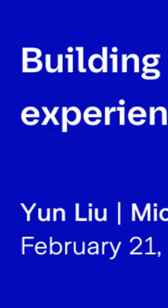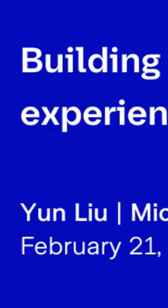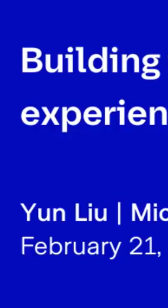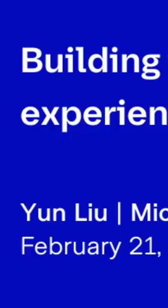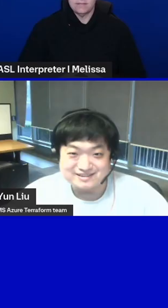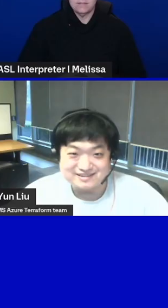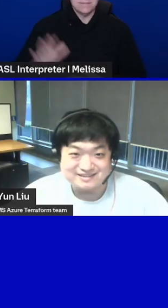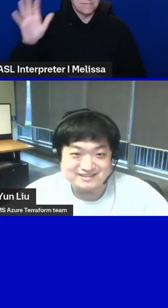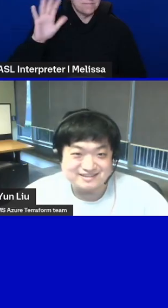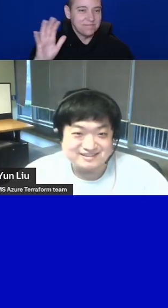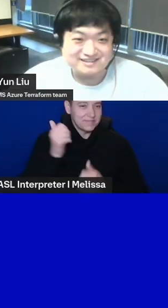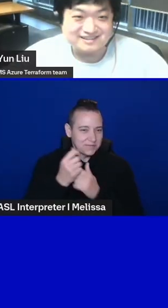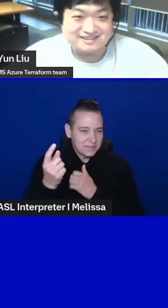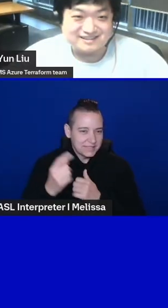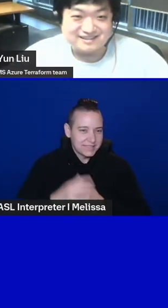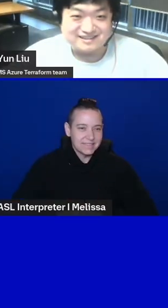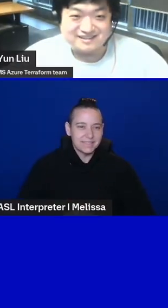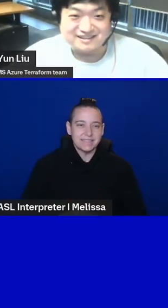Hi everyone,